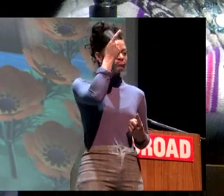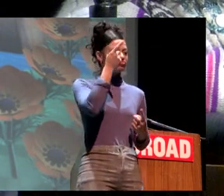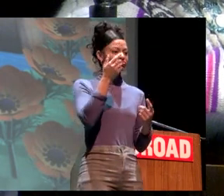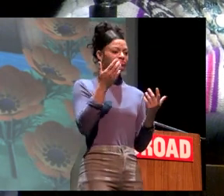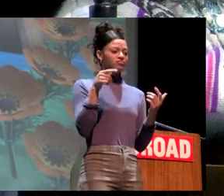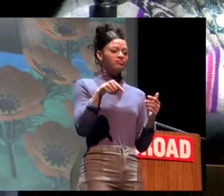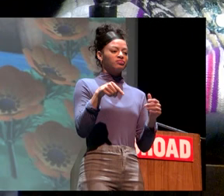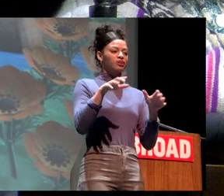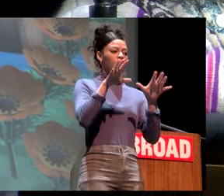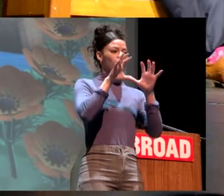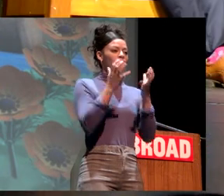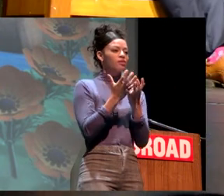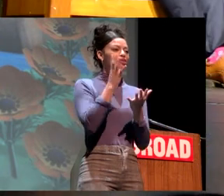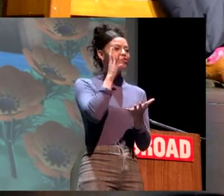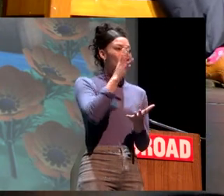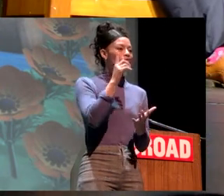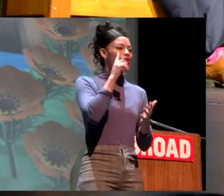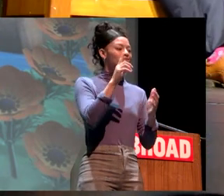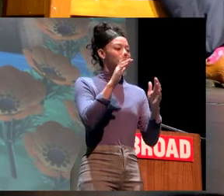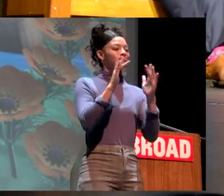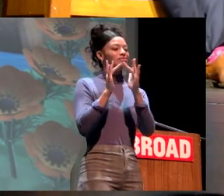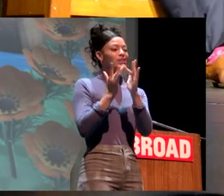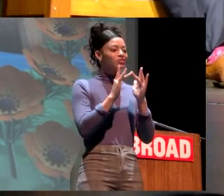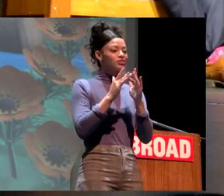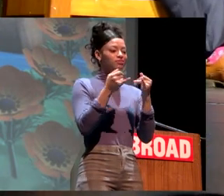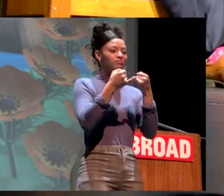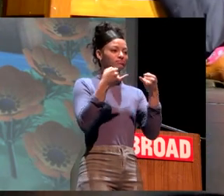work. Great. I mean,